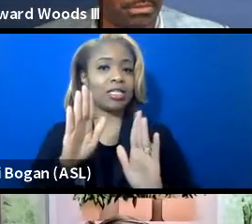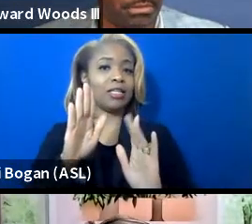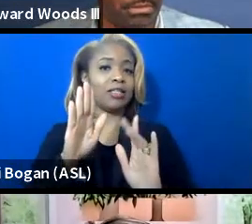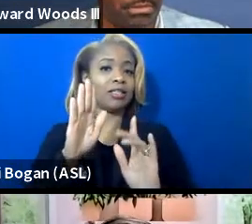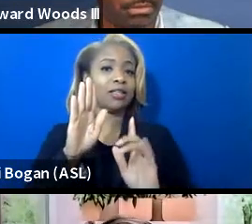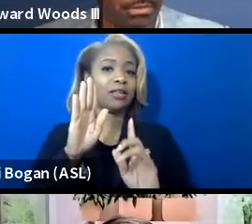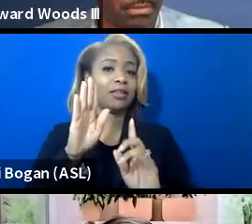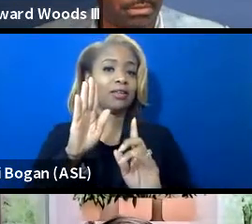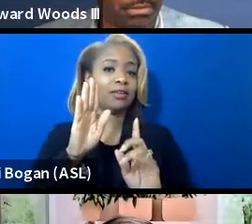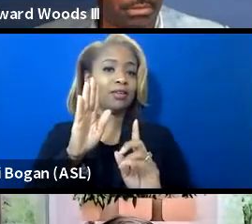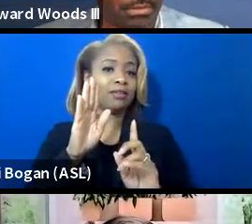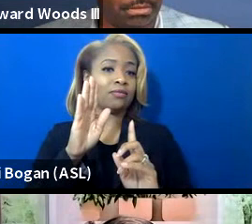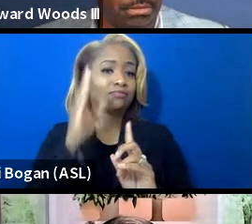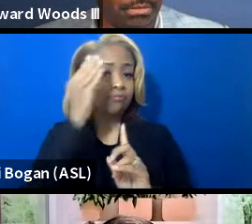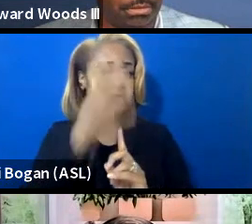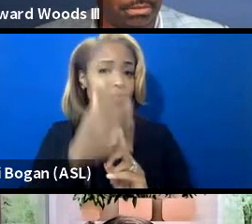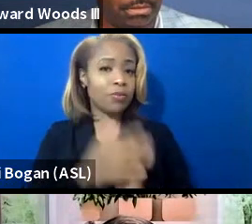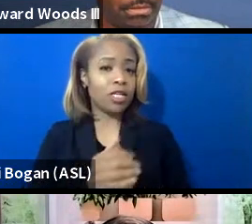the